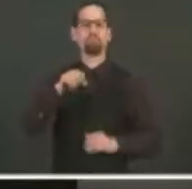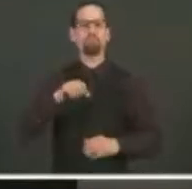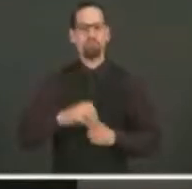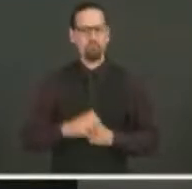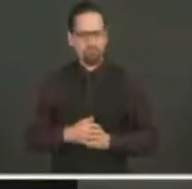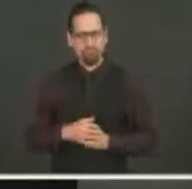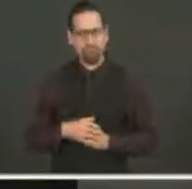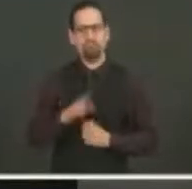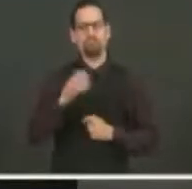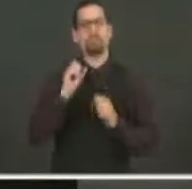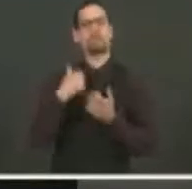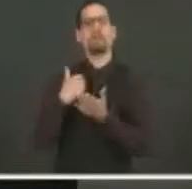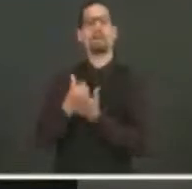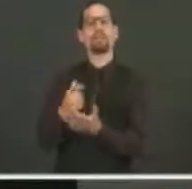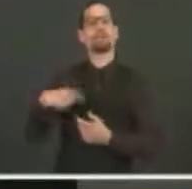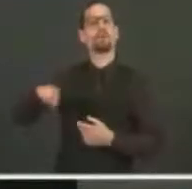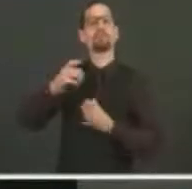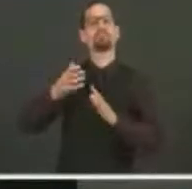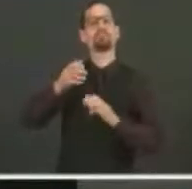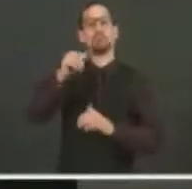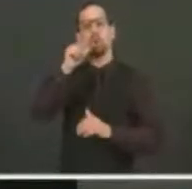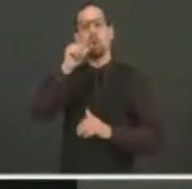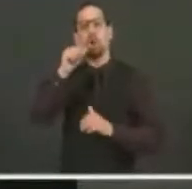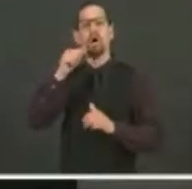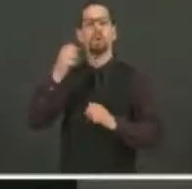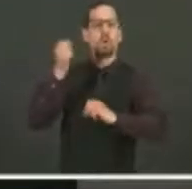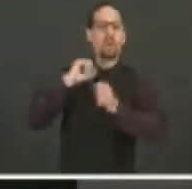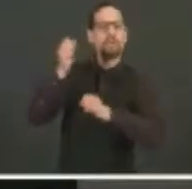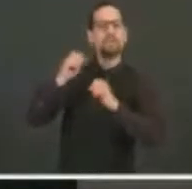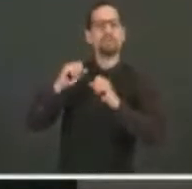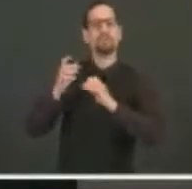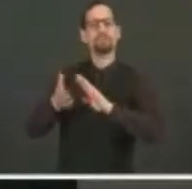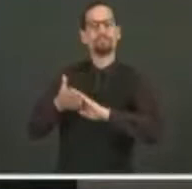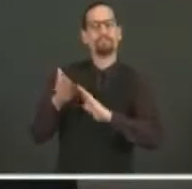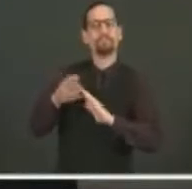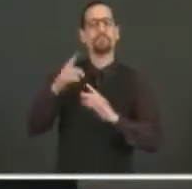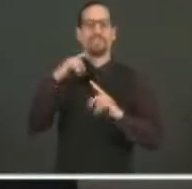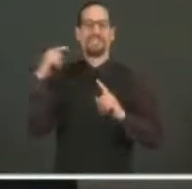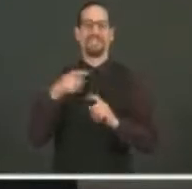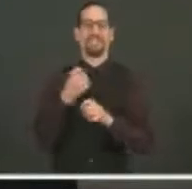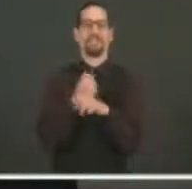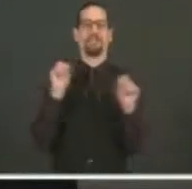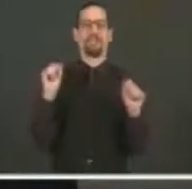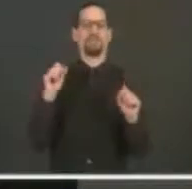help a bar operate in a way that is viewed as safe by the public health officials